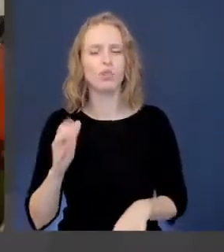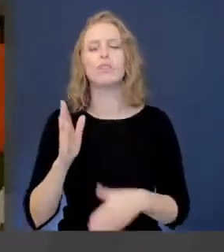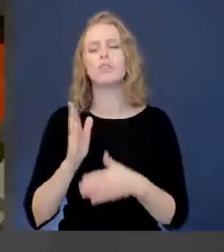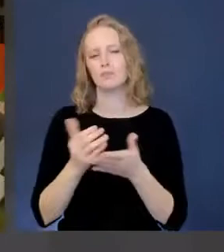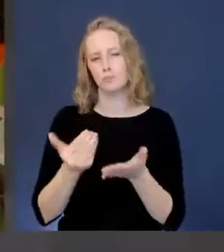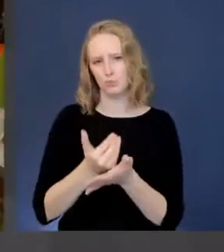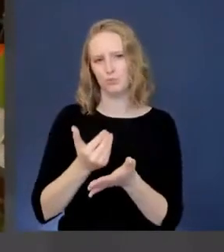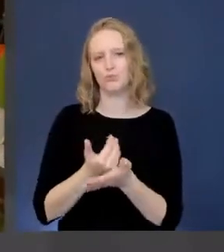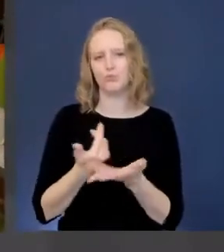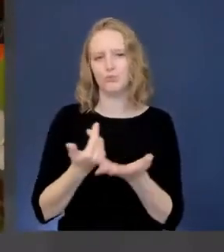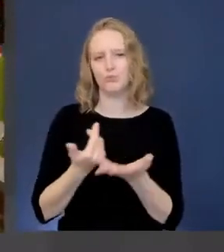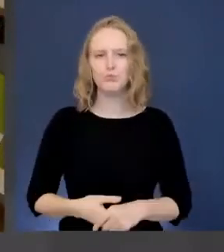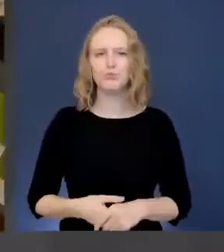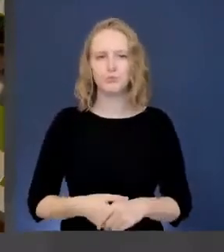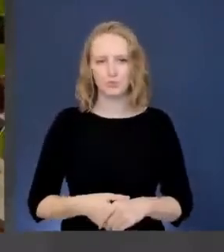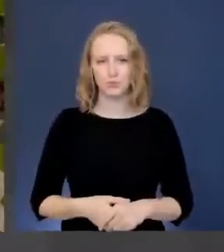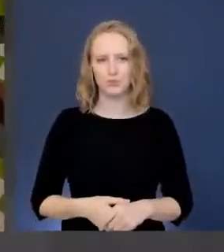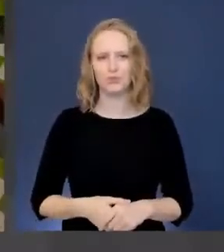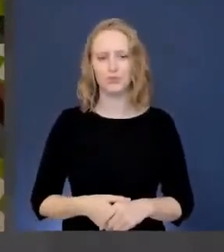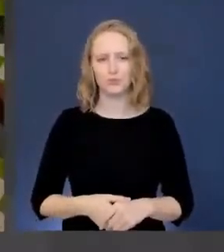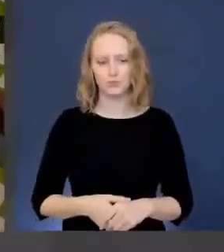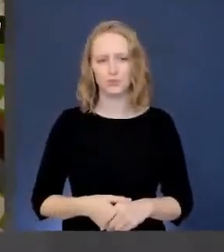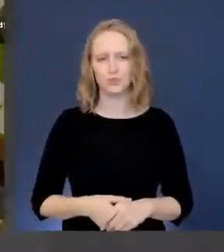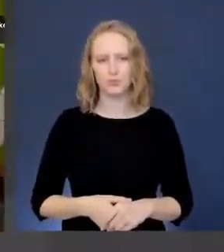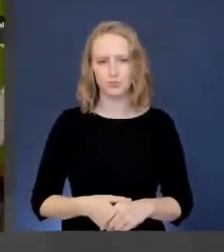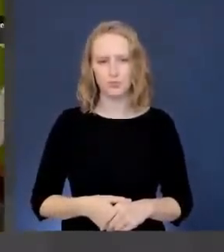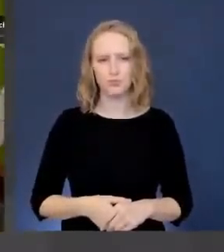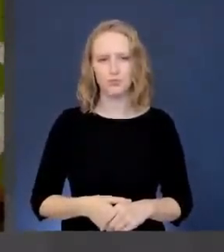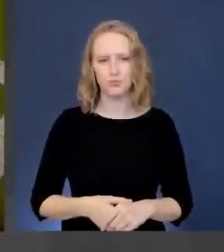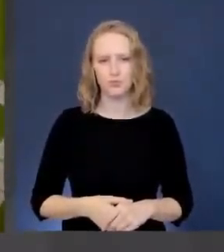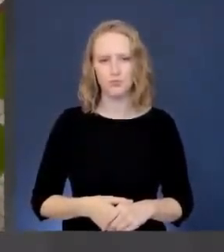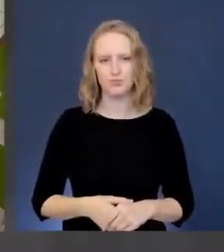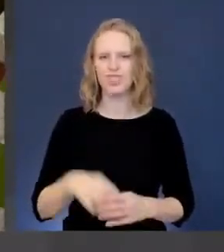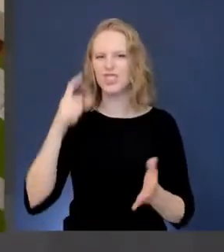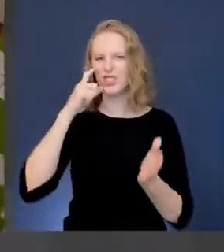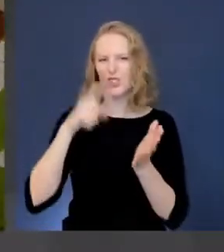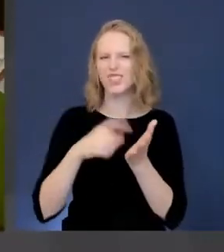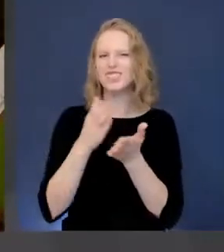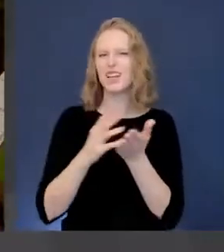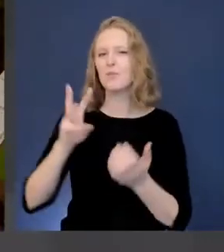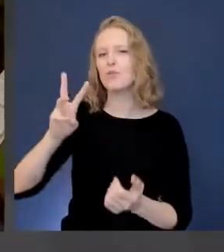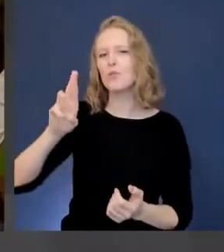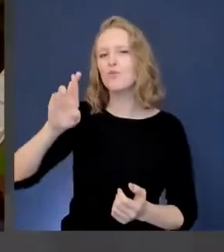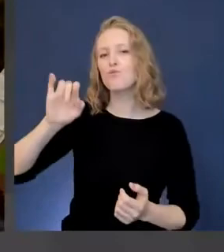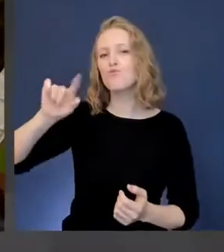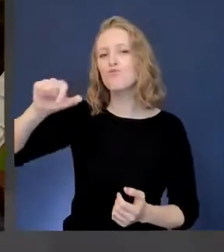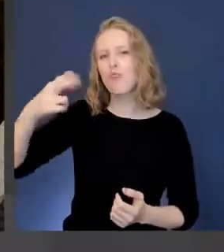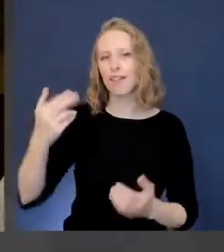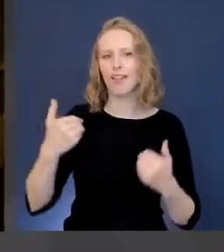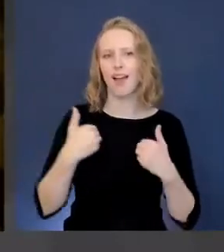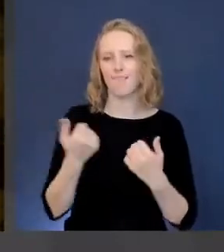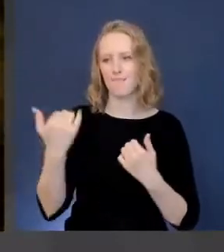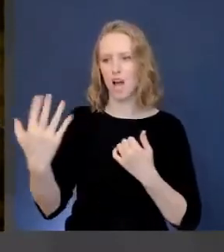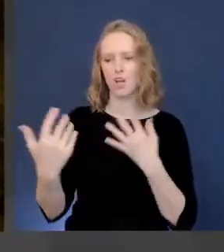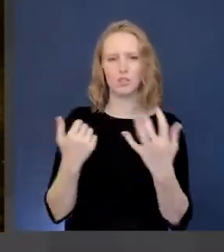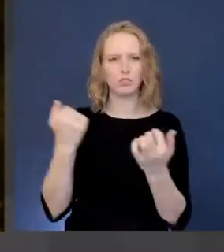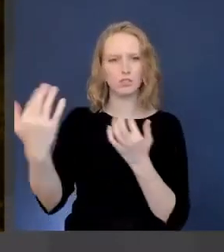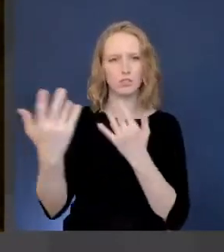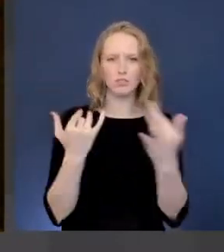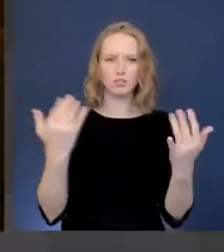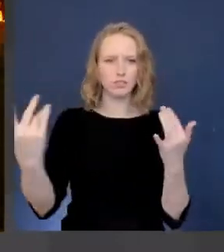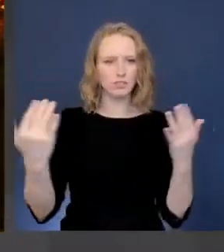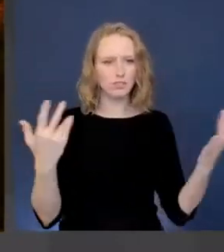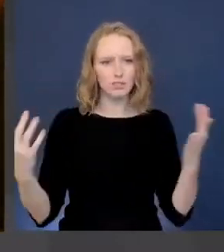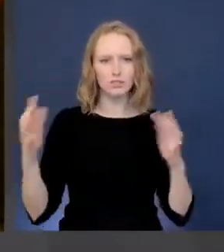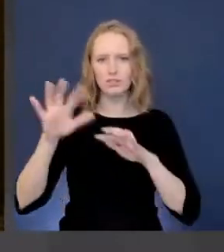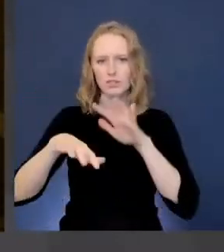see some tower wraiths that spawn fire in different new combinations. We also will have tower guards,